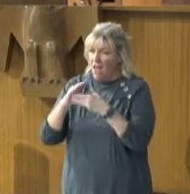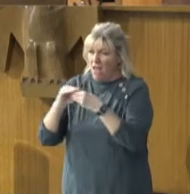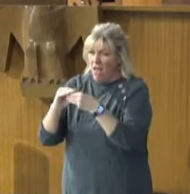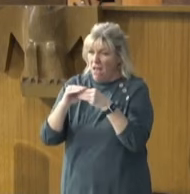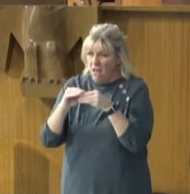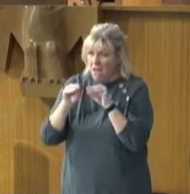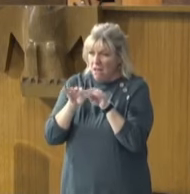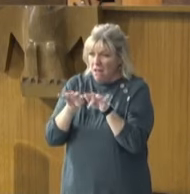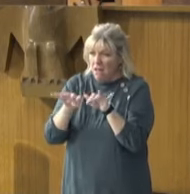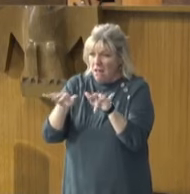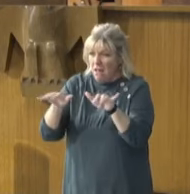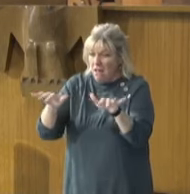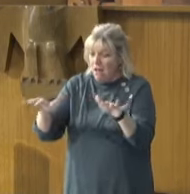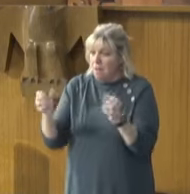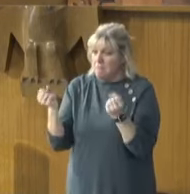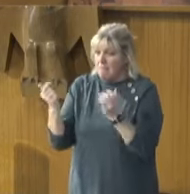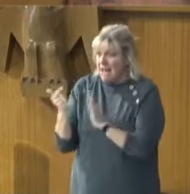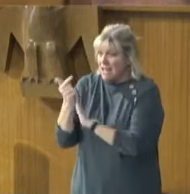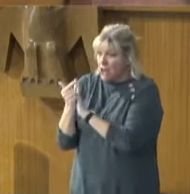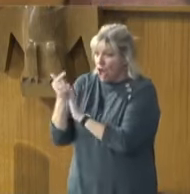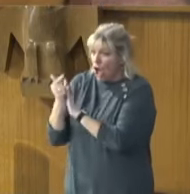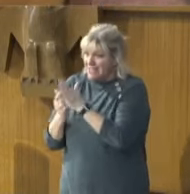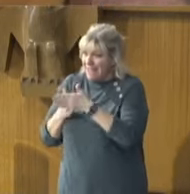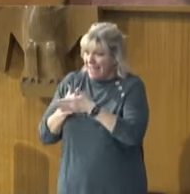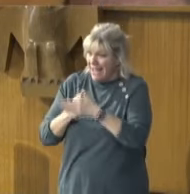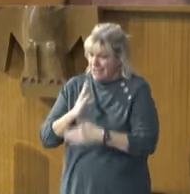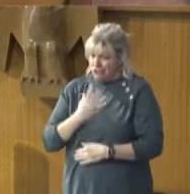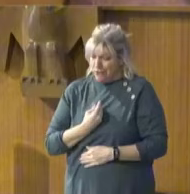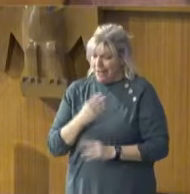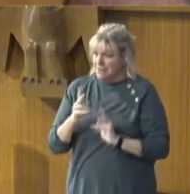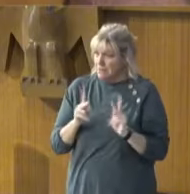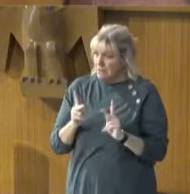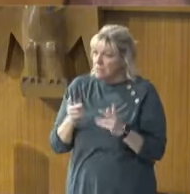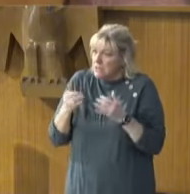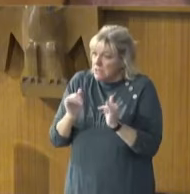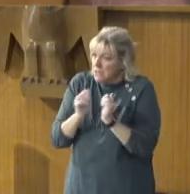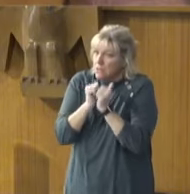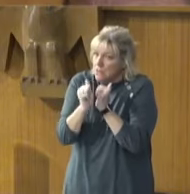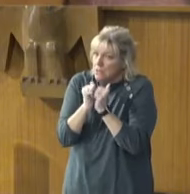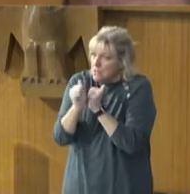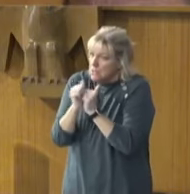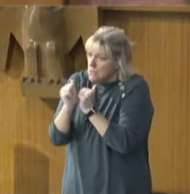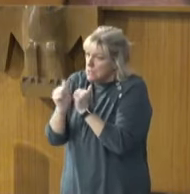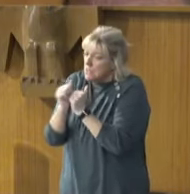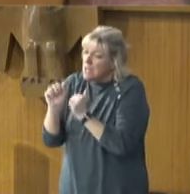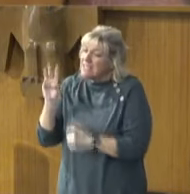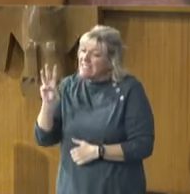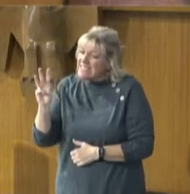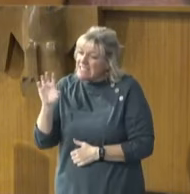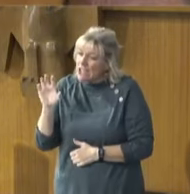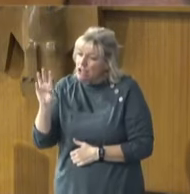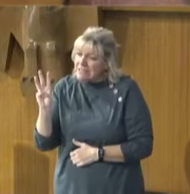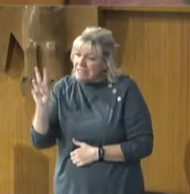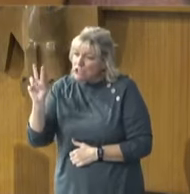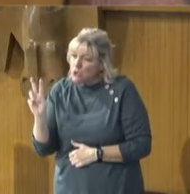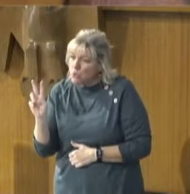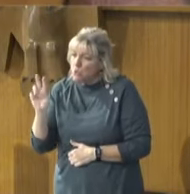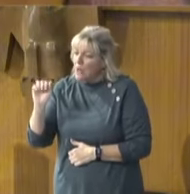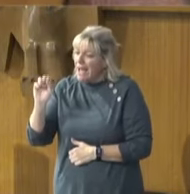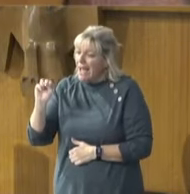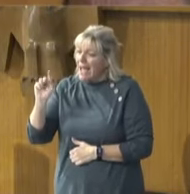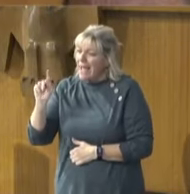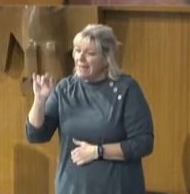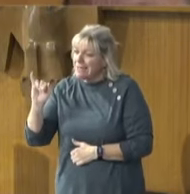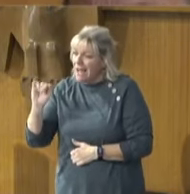-transgender legislation continues to be put forward at an alarming rate. 662 anti-trans